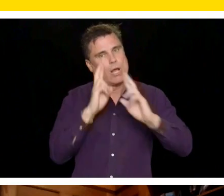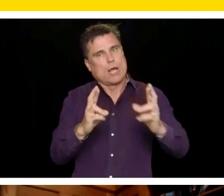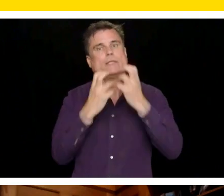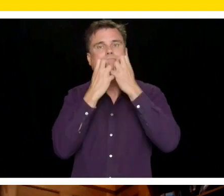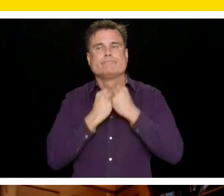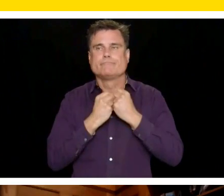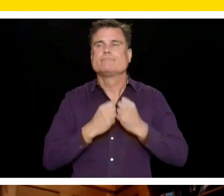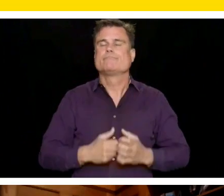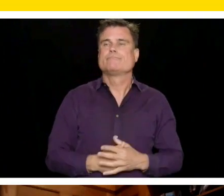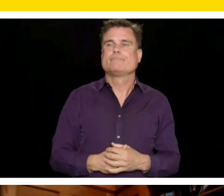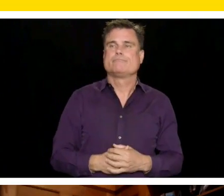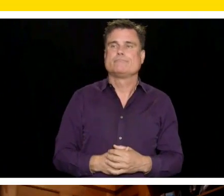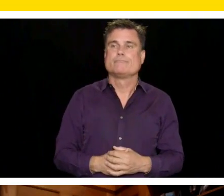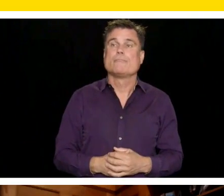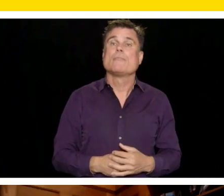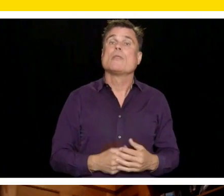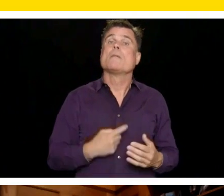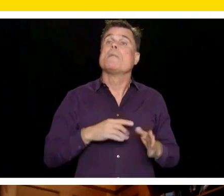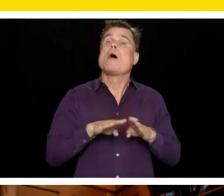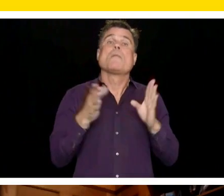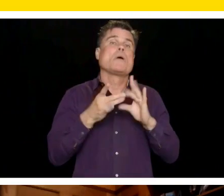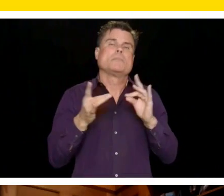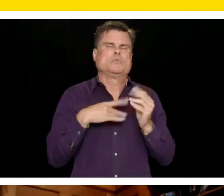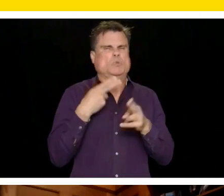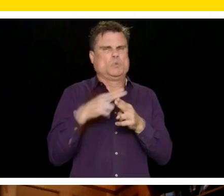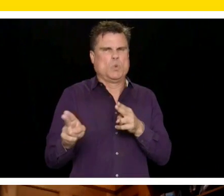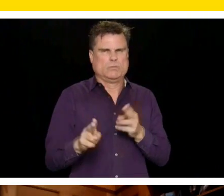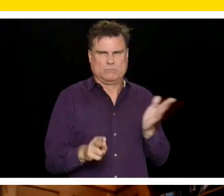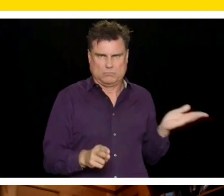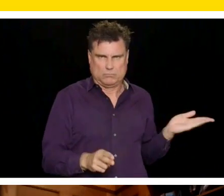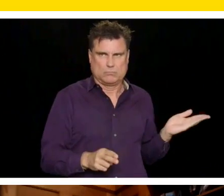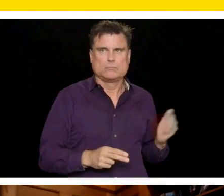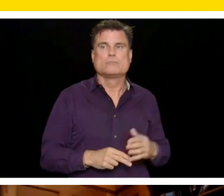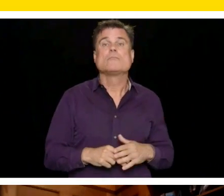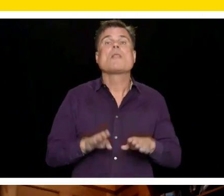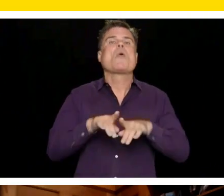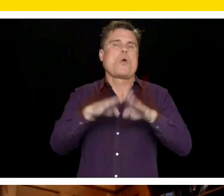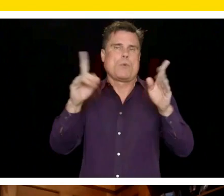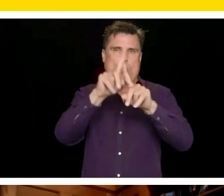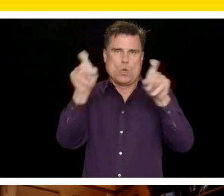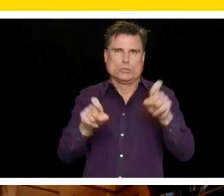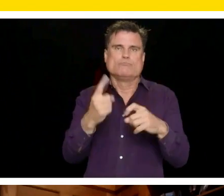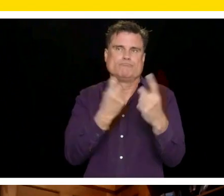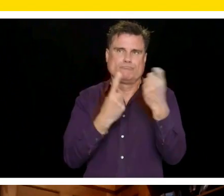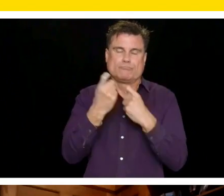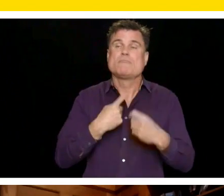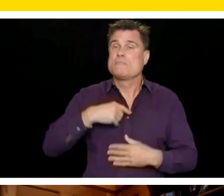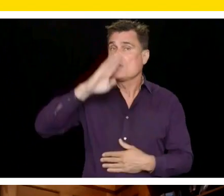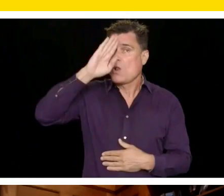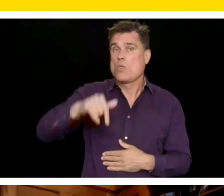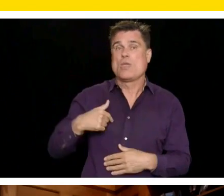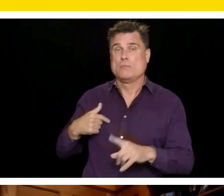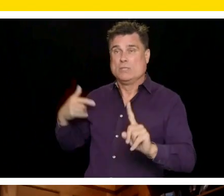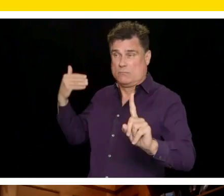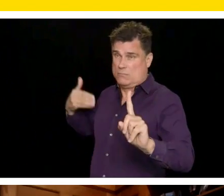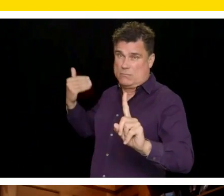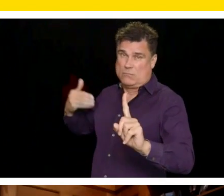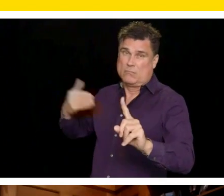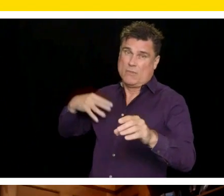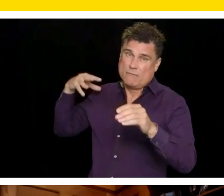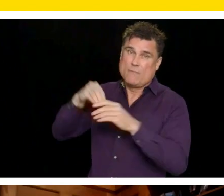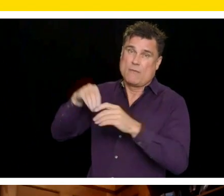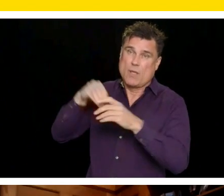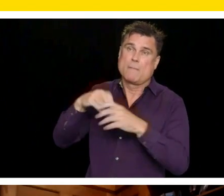there's a lot of questions. I've been on the phones and in Zoom meetings and Zoom town halls from all over the province.